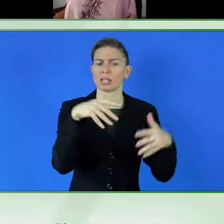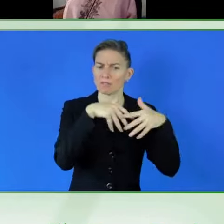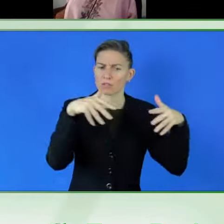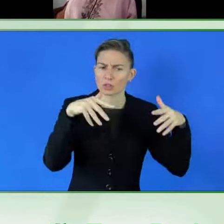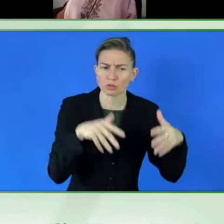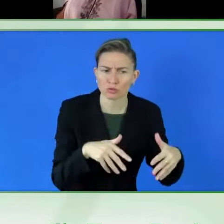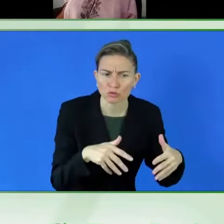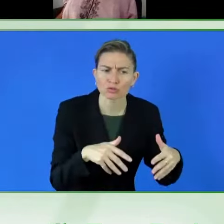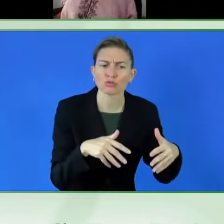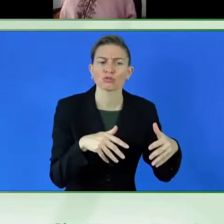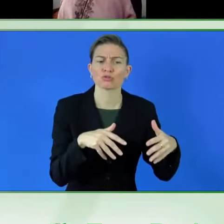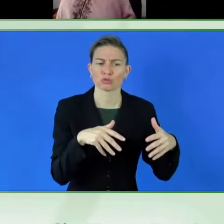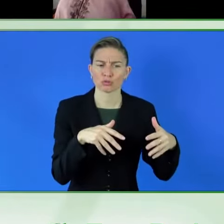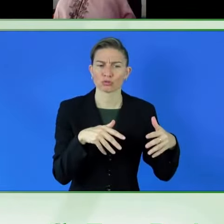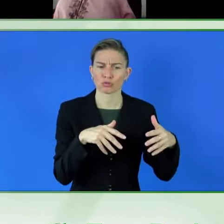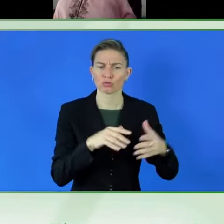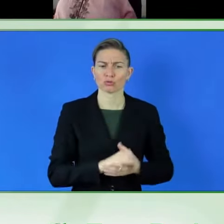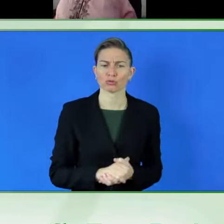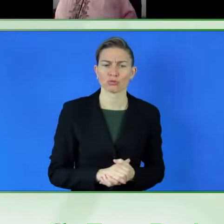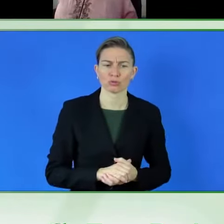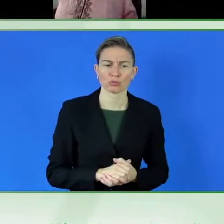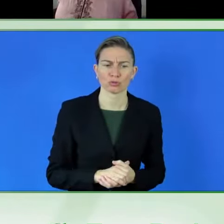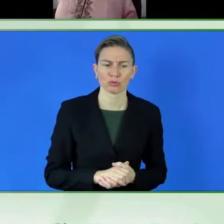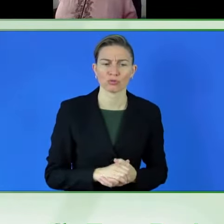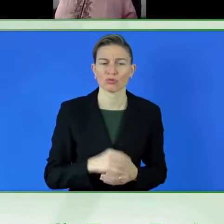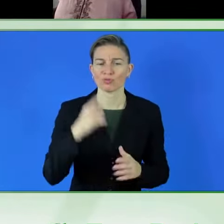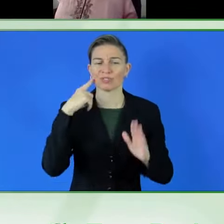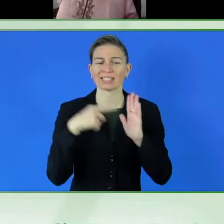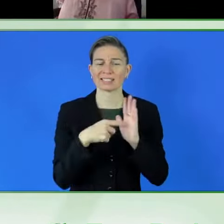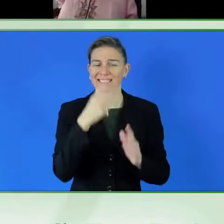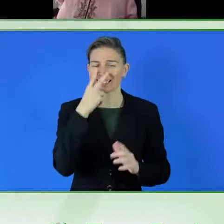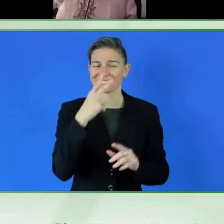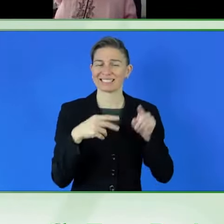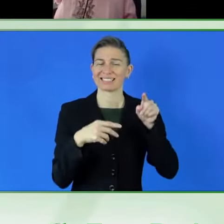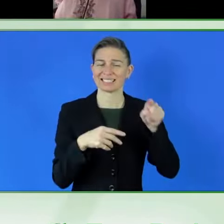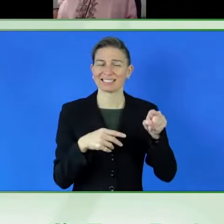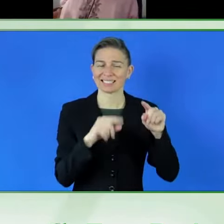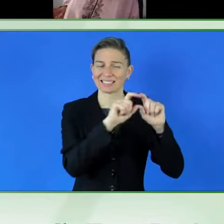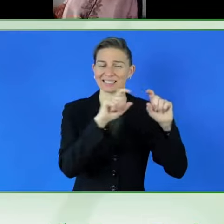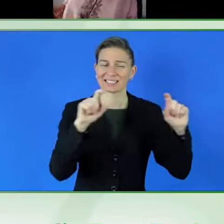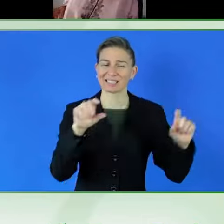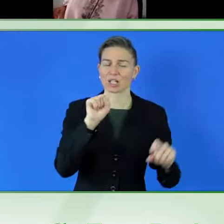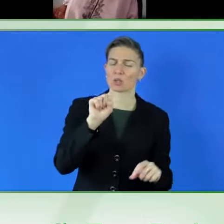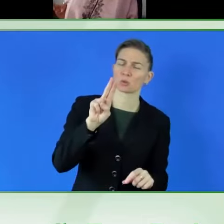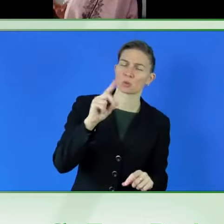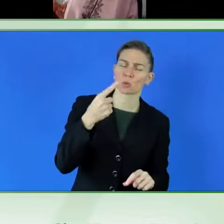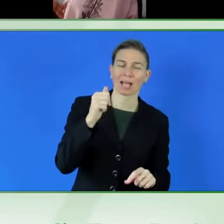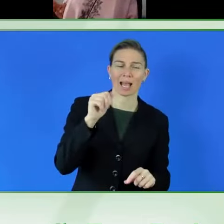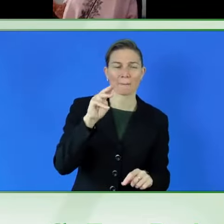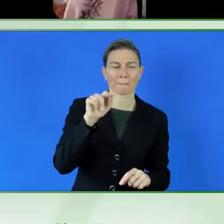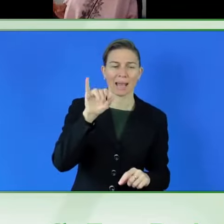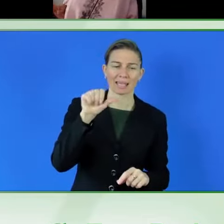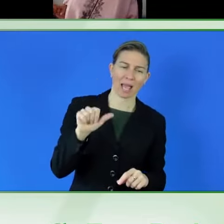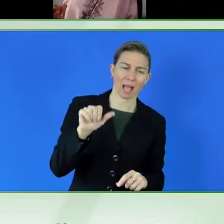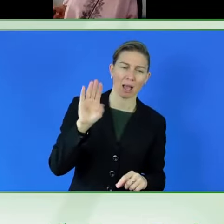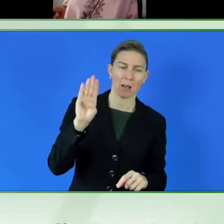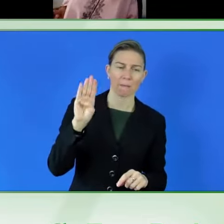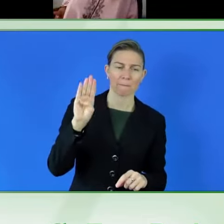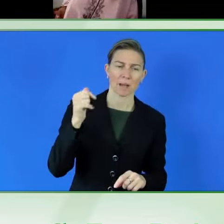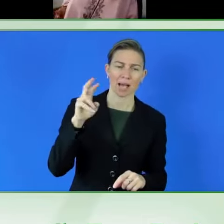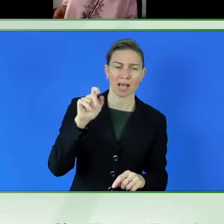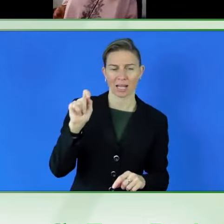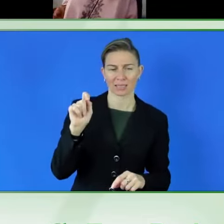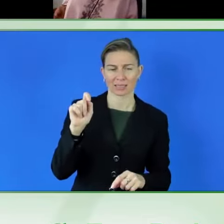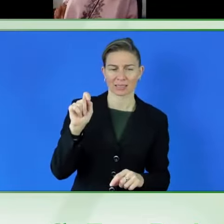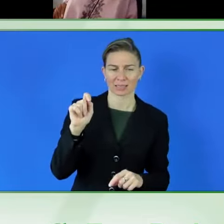the Swachh Bharat Abhiyan, which is also known as Accessible India Campaign, and Rights of